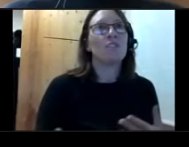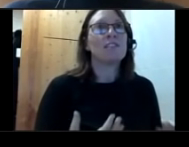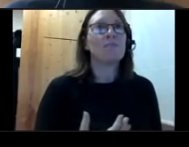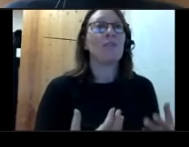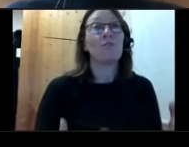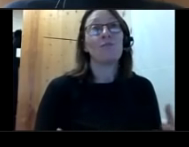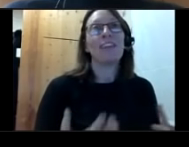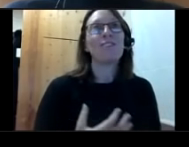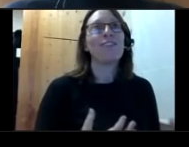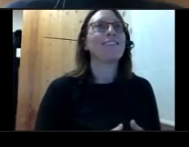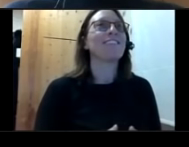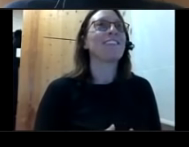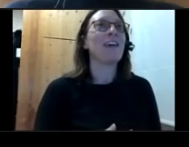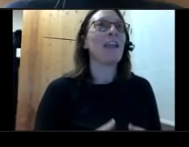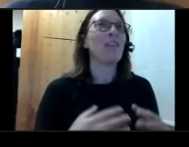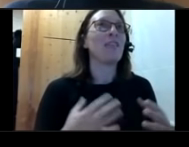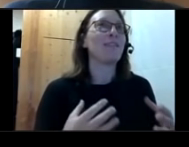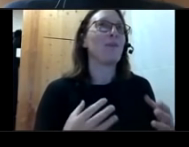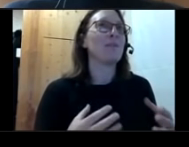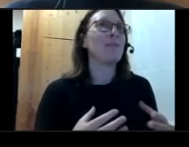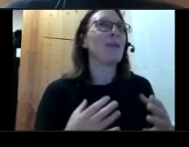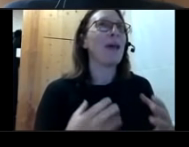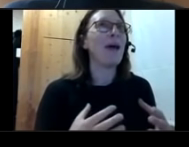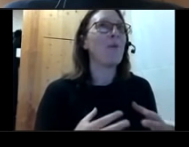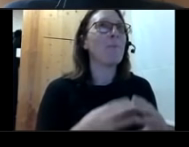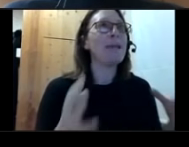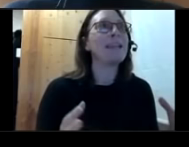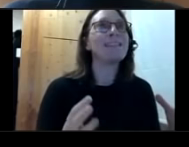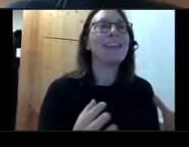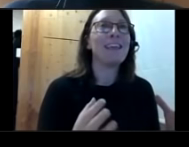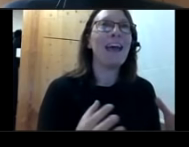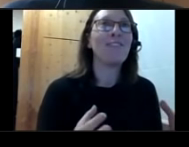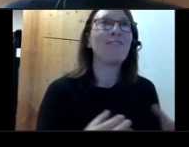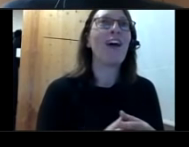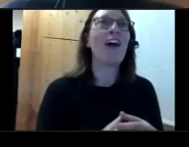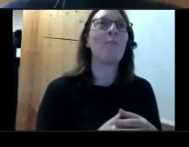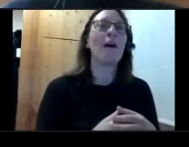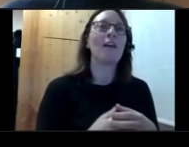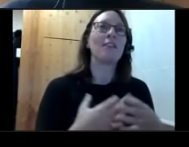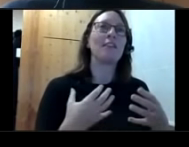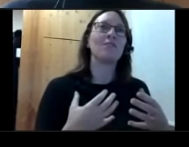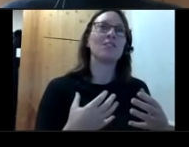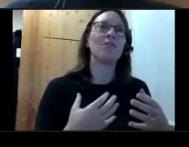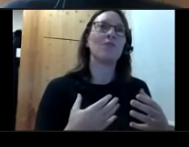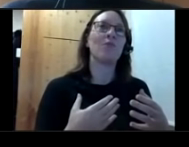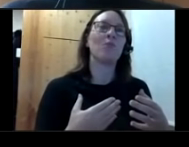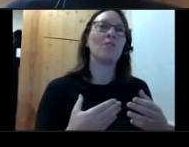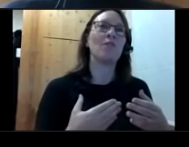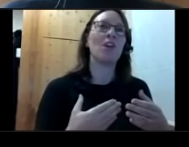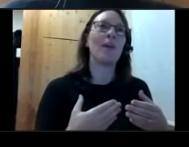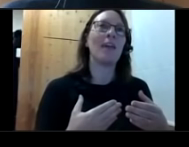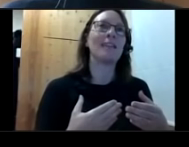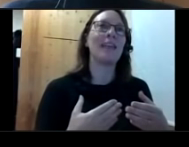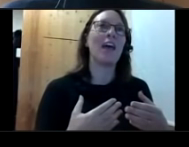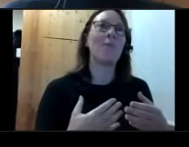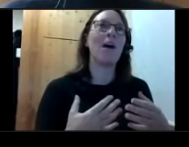you've done audits as well, which is really interesting to see that. And I think that quite depends on how big an estate you have. I think that's critical from point of